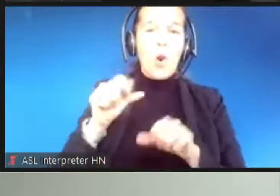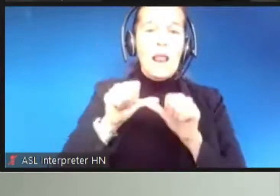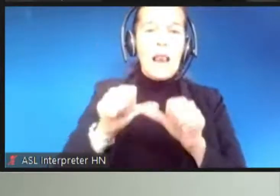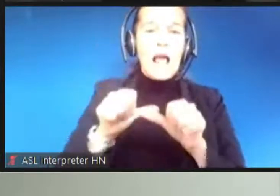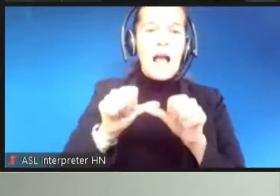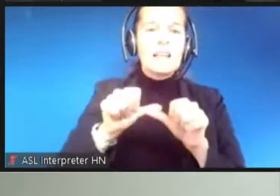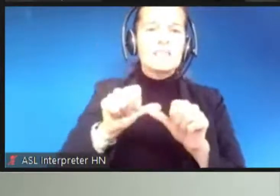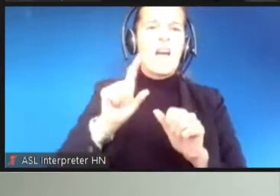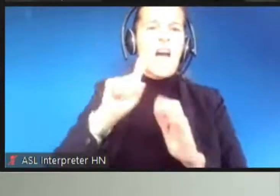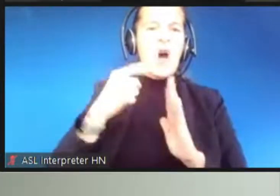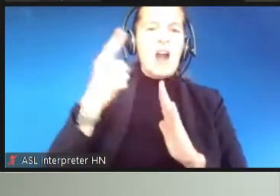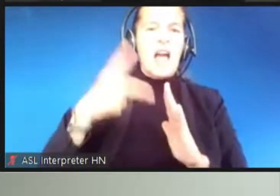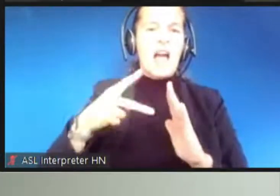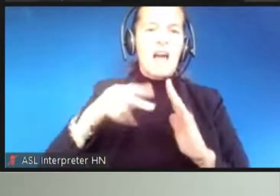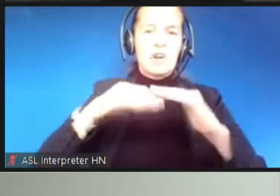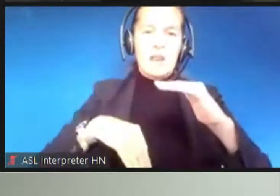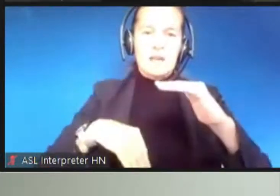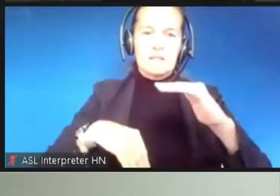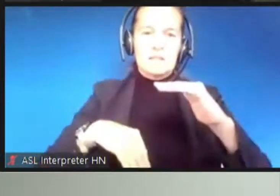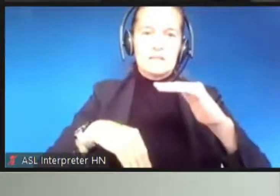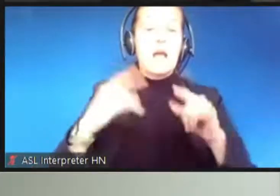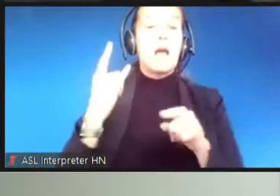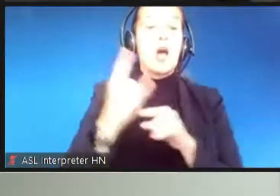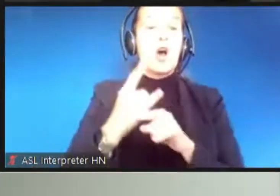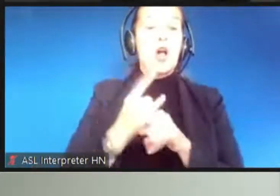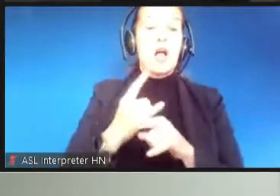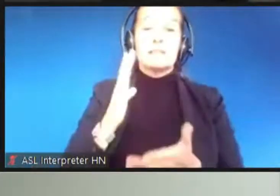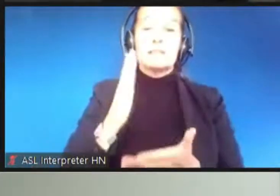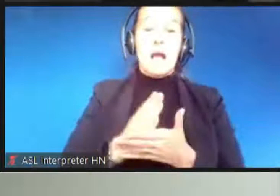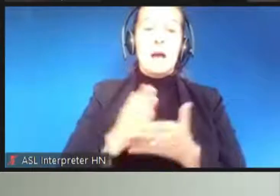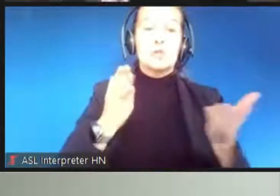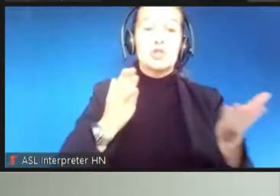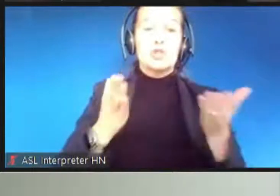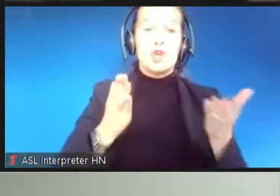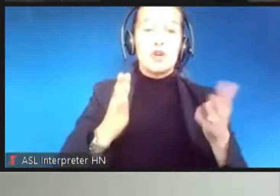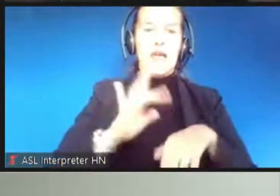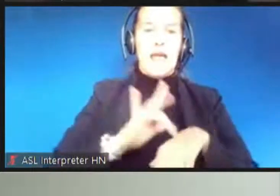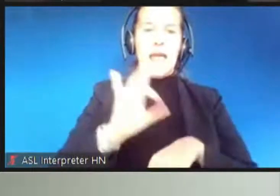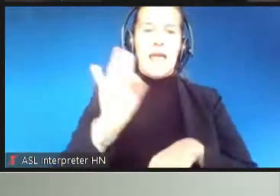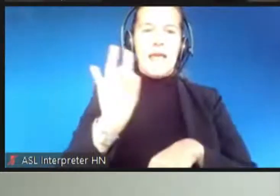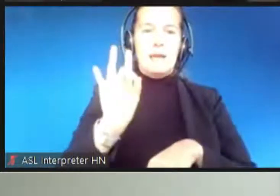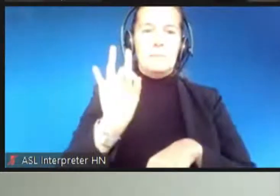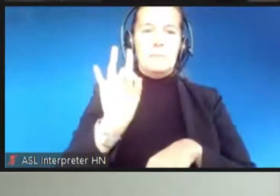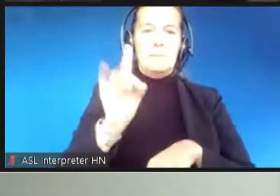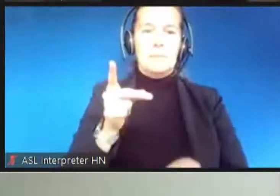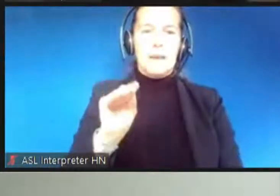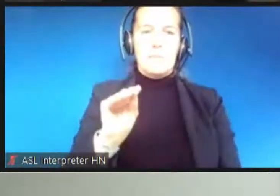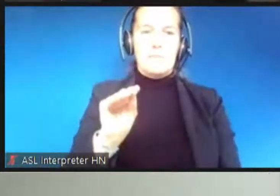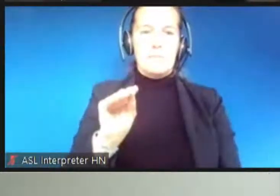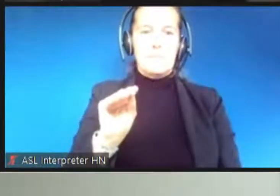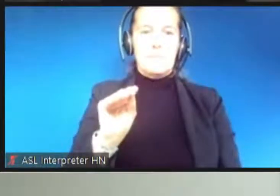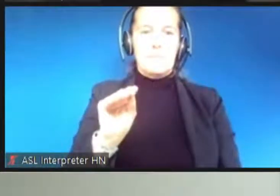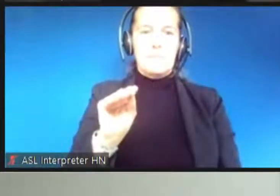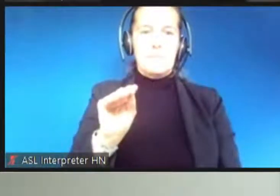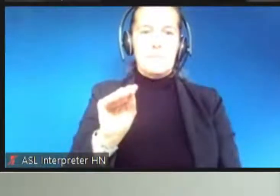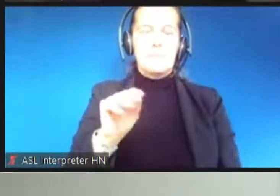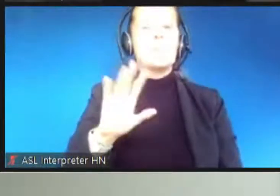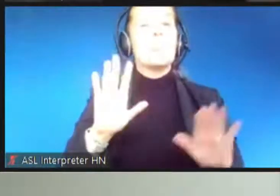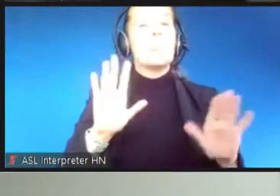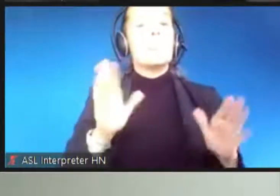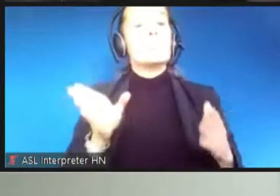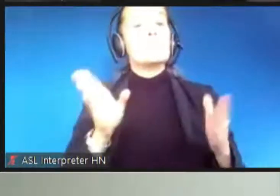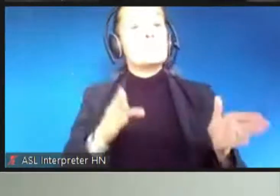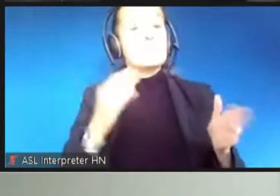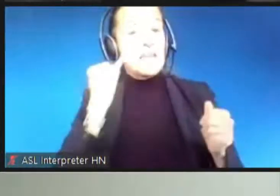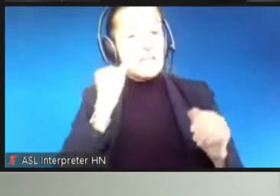less, and alcohol should stop being served at 8 p.m. If no food is being served, then